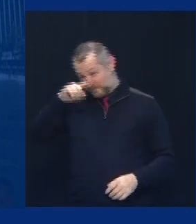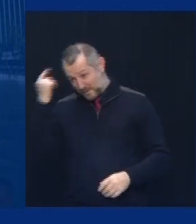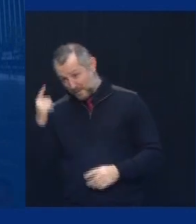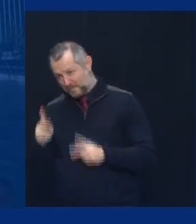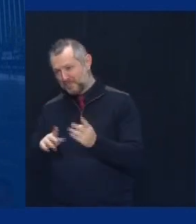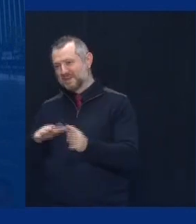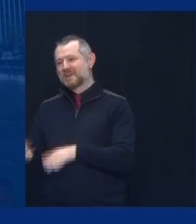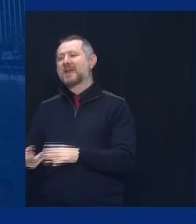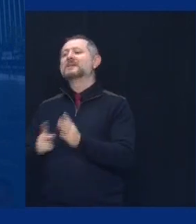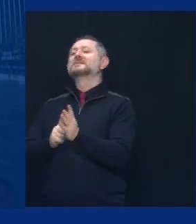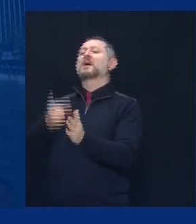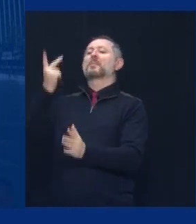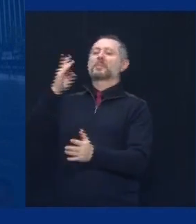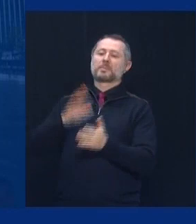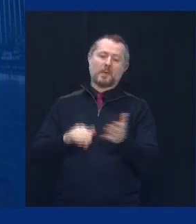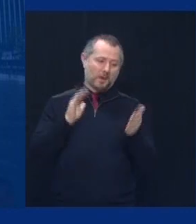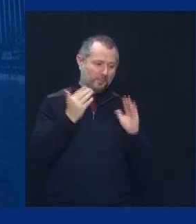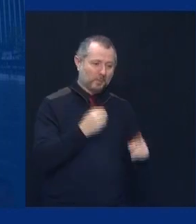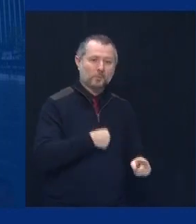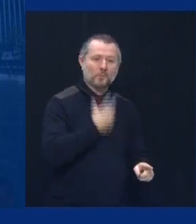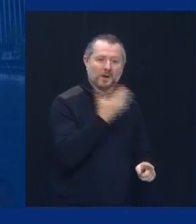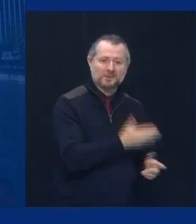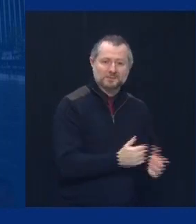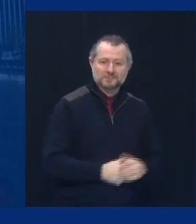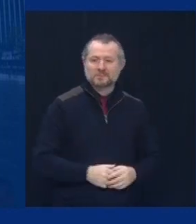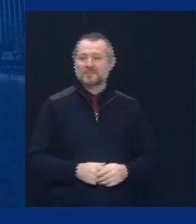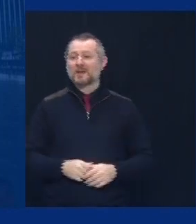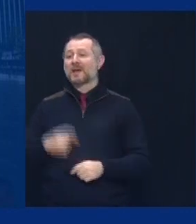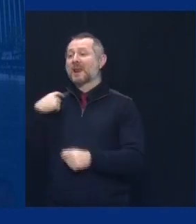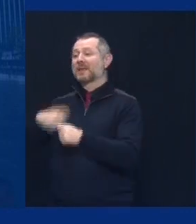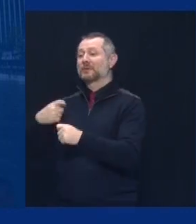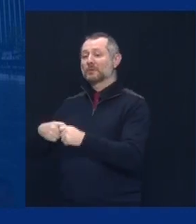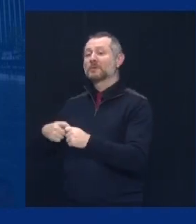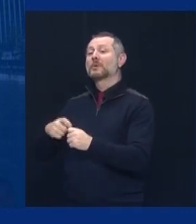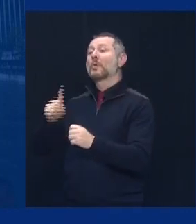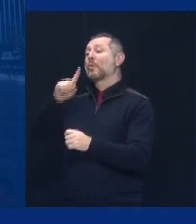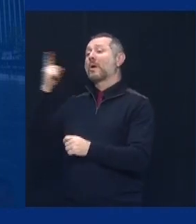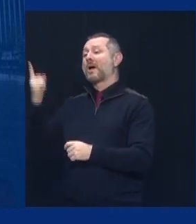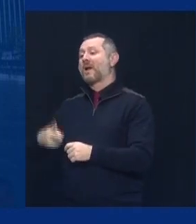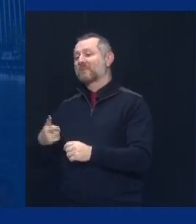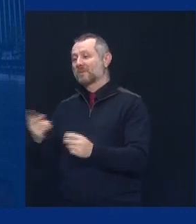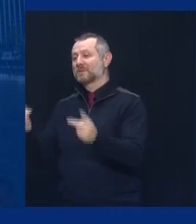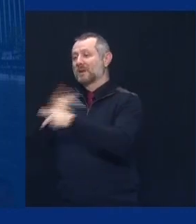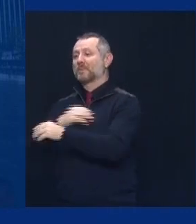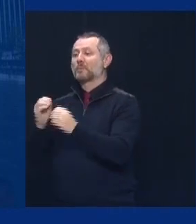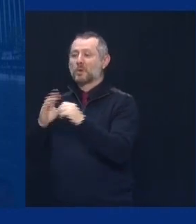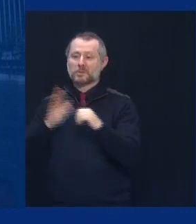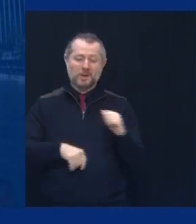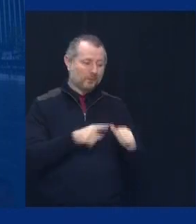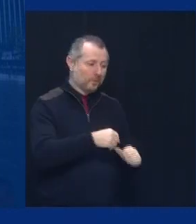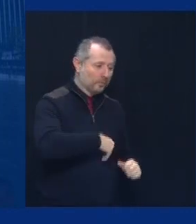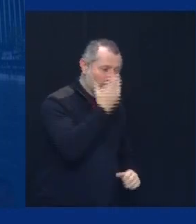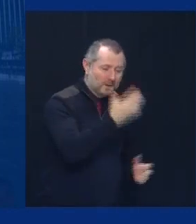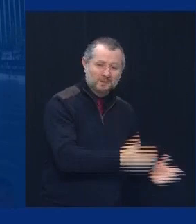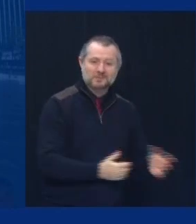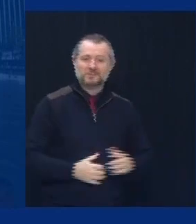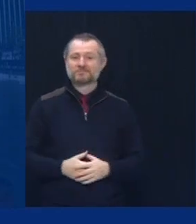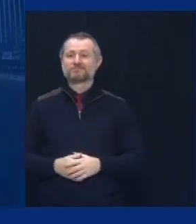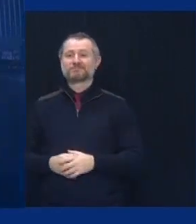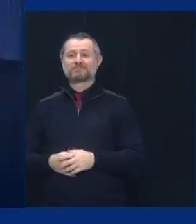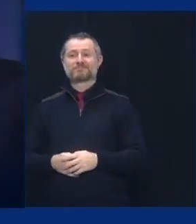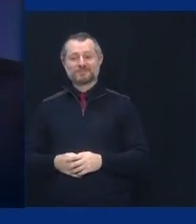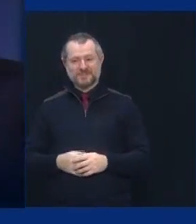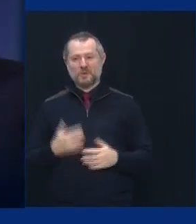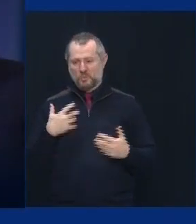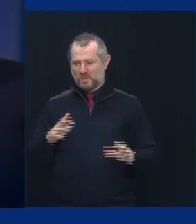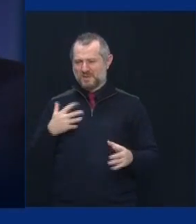is for whites. That's why the death rate for Latinos is 1.5 times what it is for whites. We have to learn from that